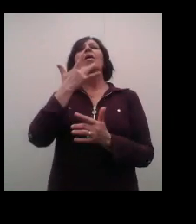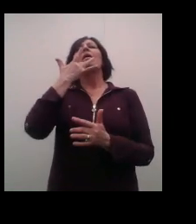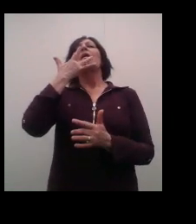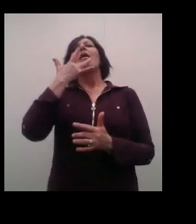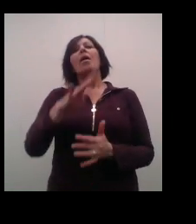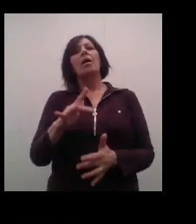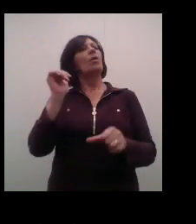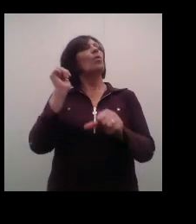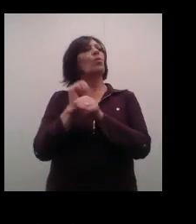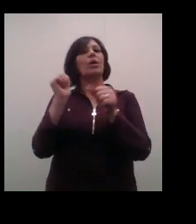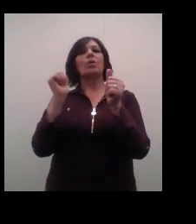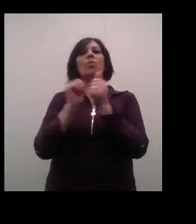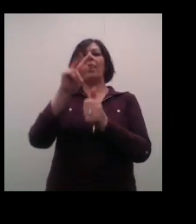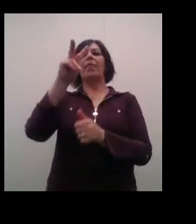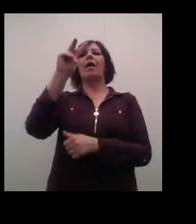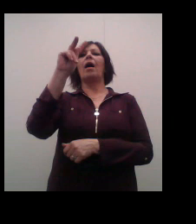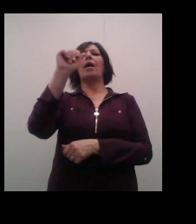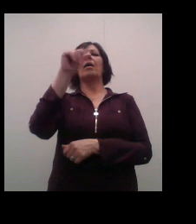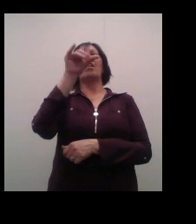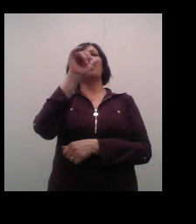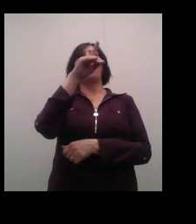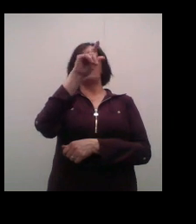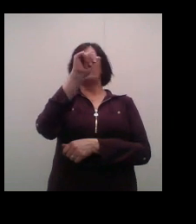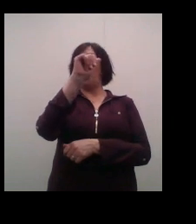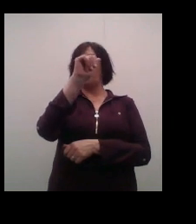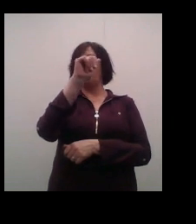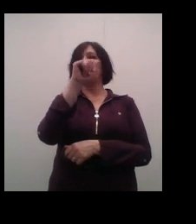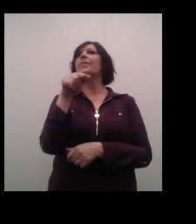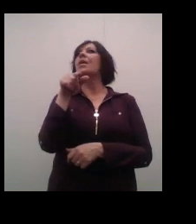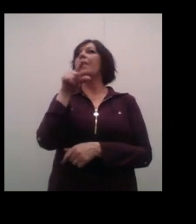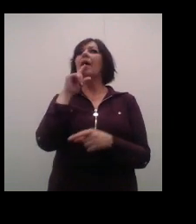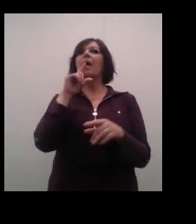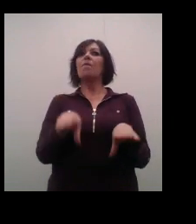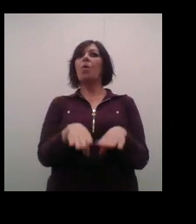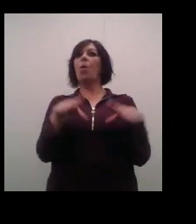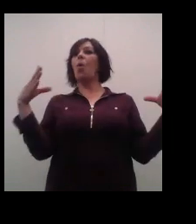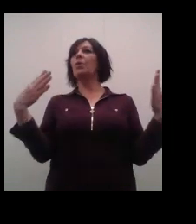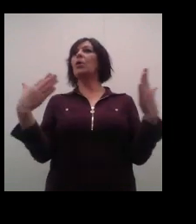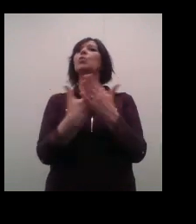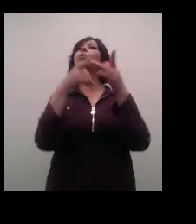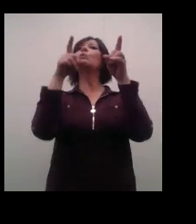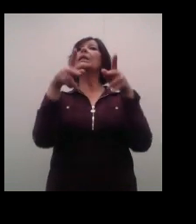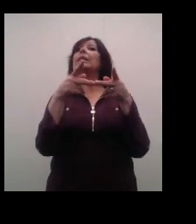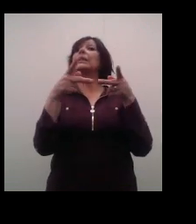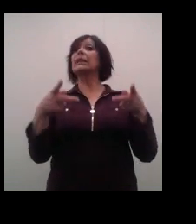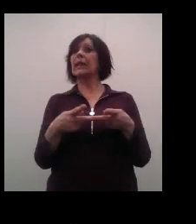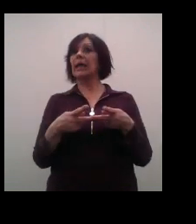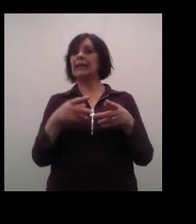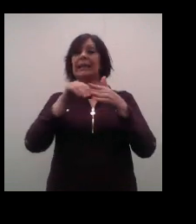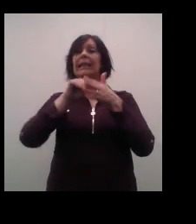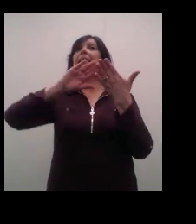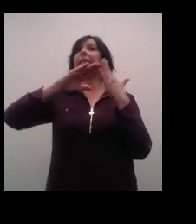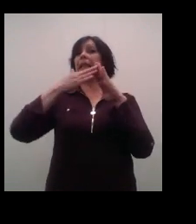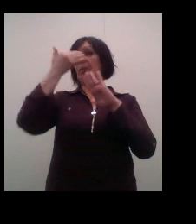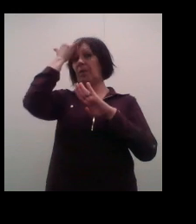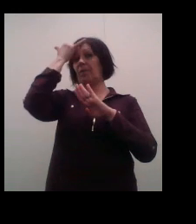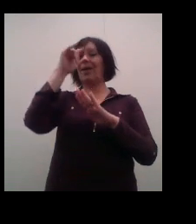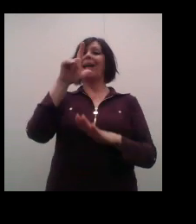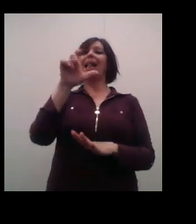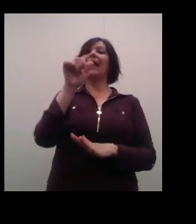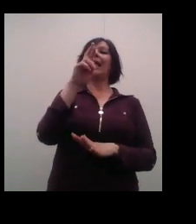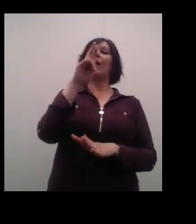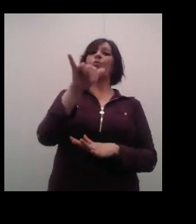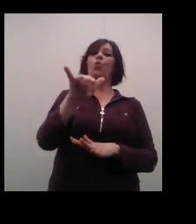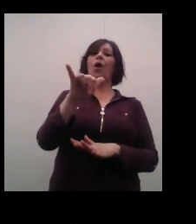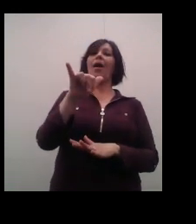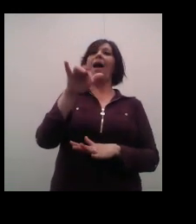fortunate working with our Kaleida partners that they have opened up a new testing site in the city at the Leroy R.